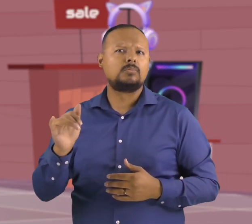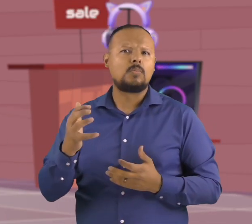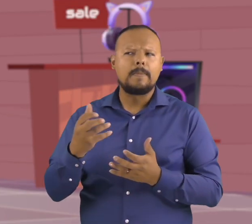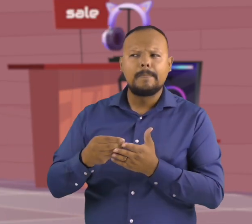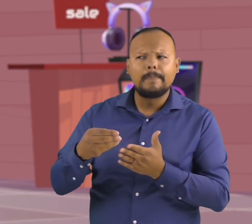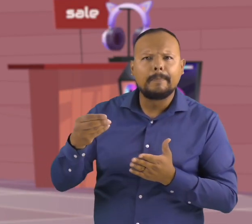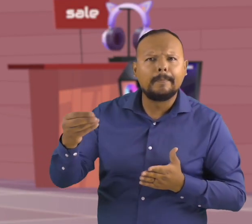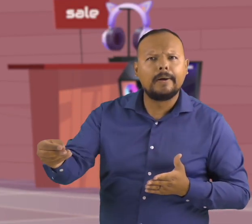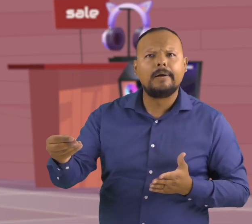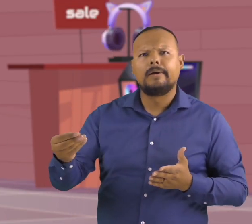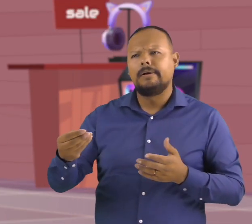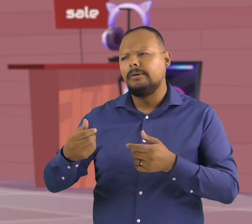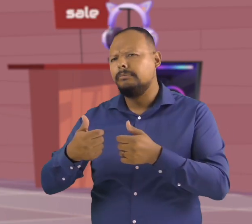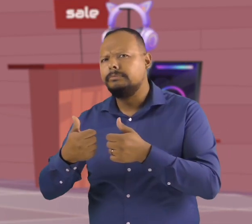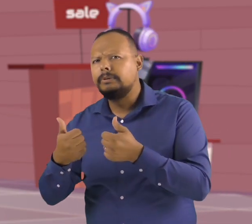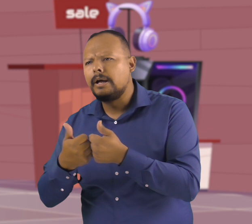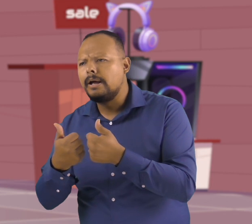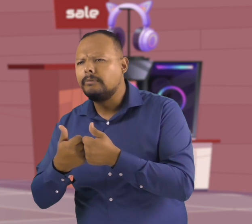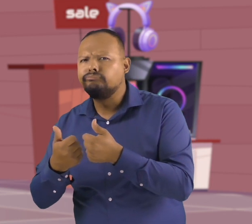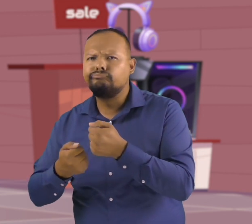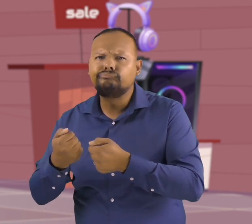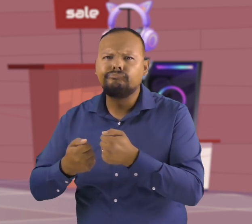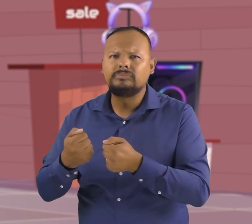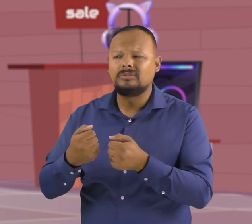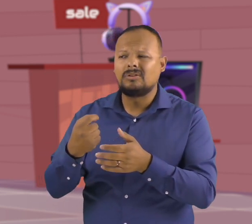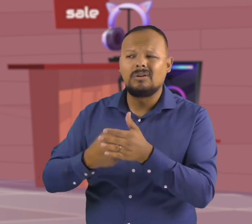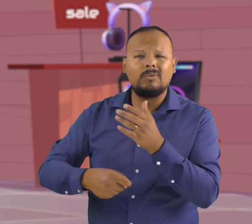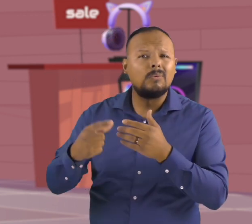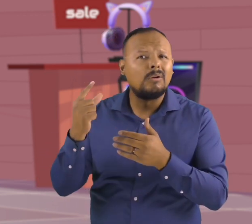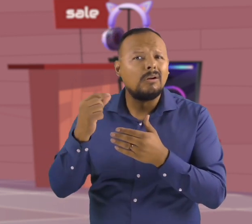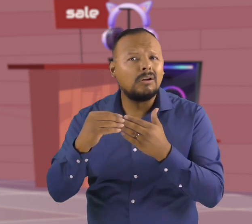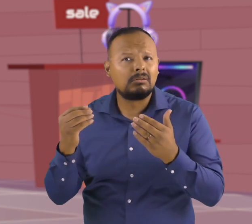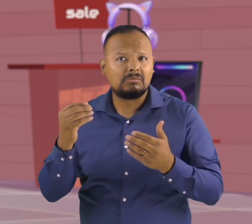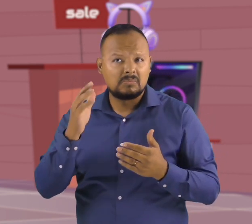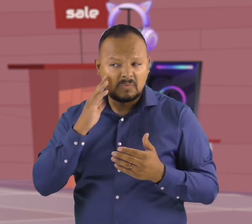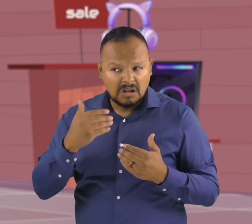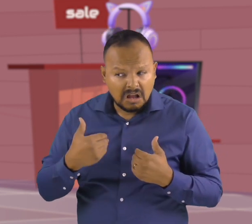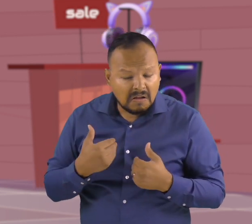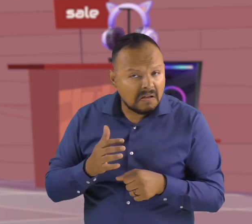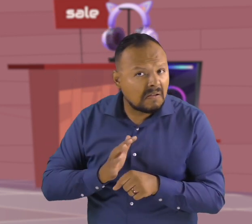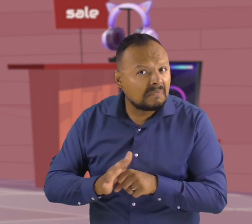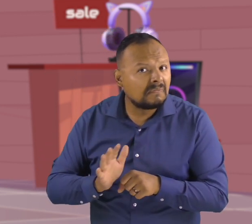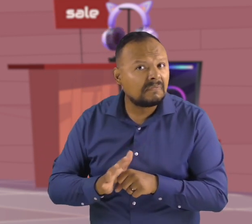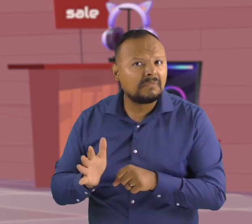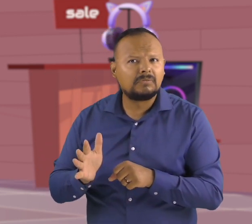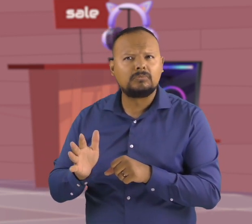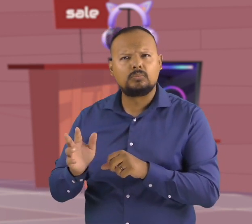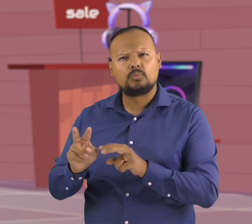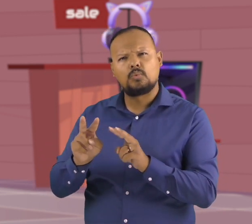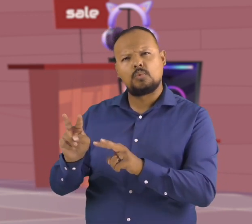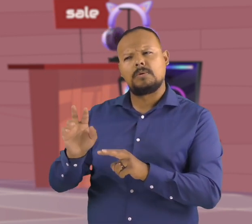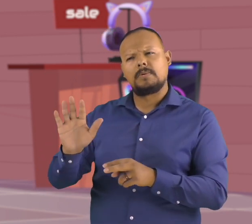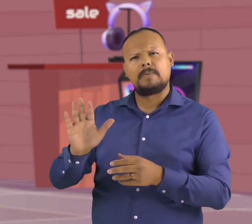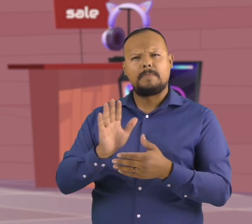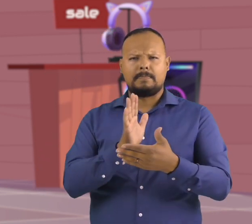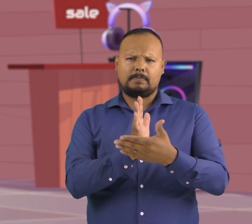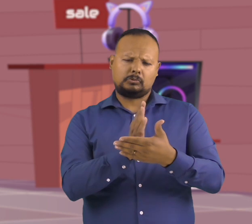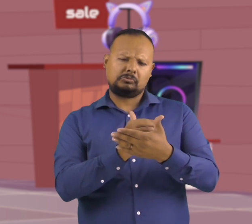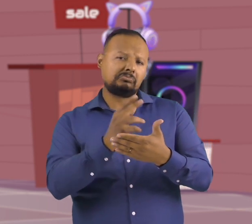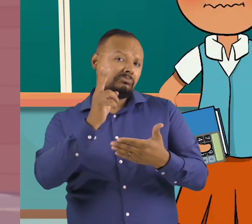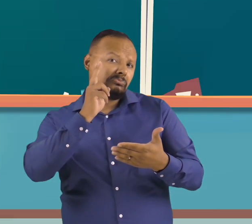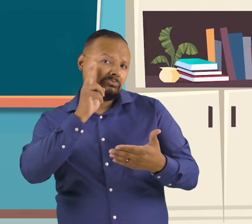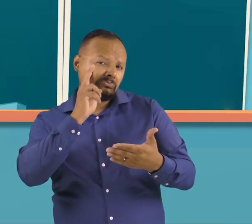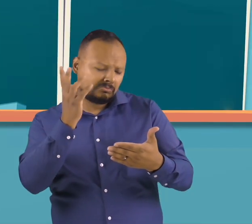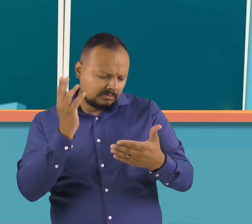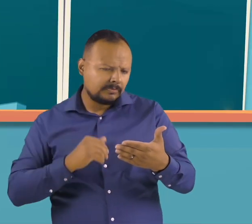video game that costs $20. Will she have enough for the video game? Let's look at her budget and see.